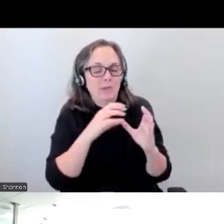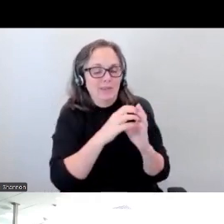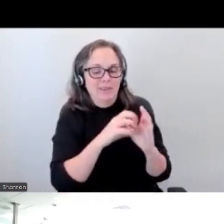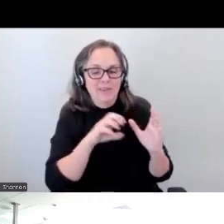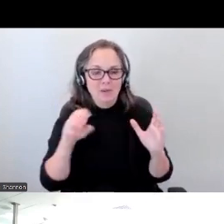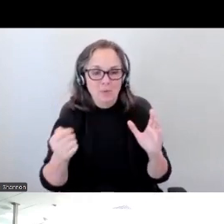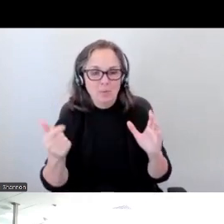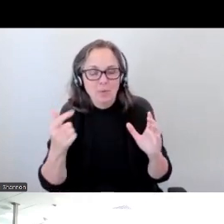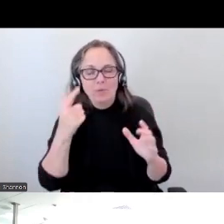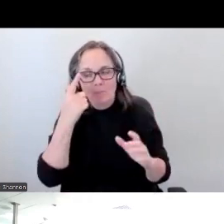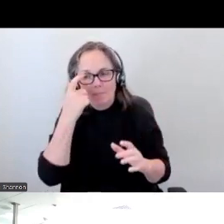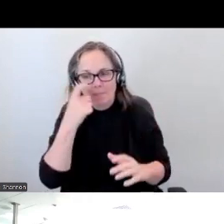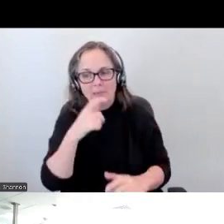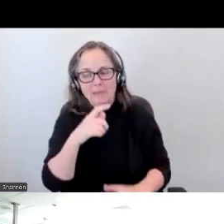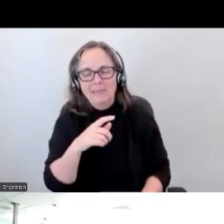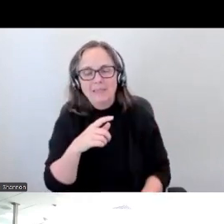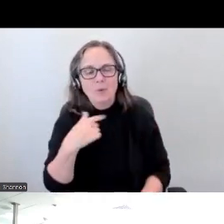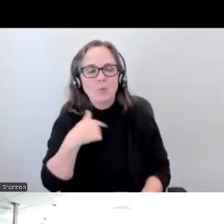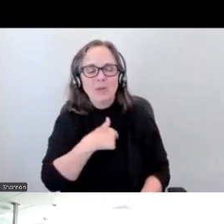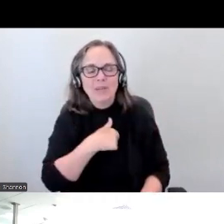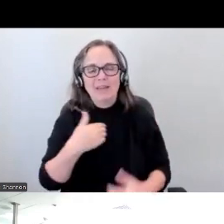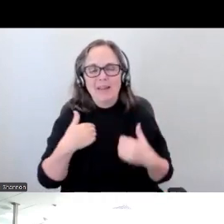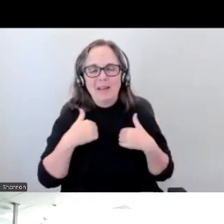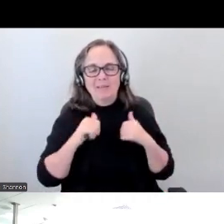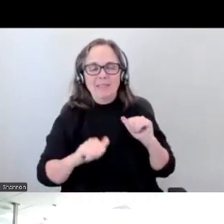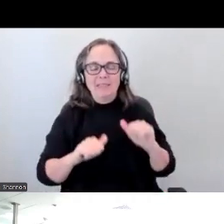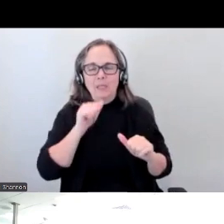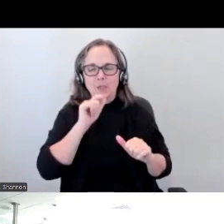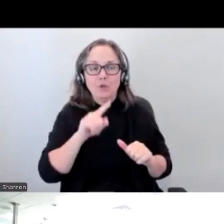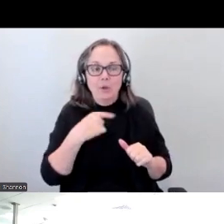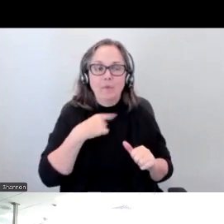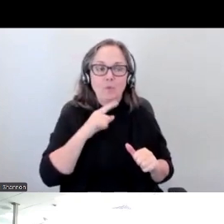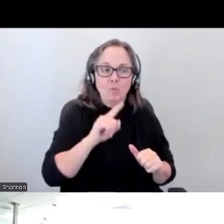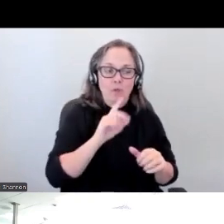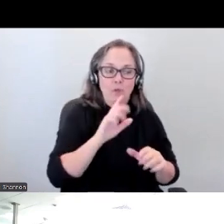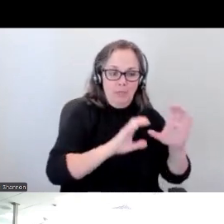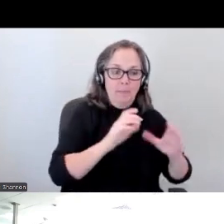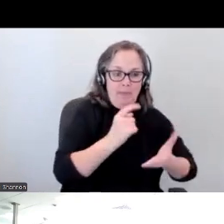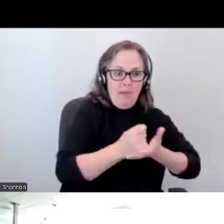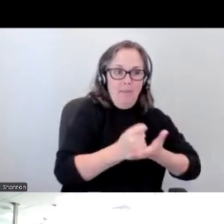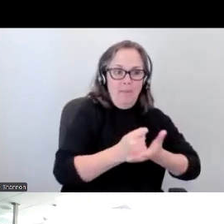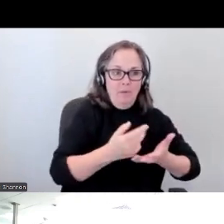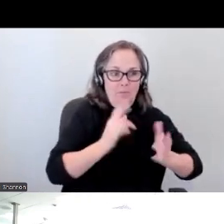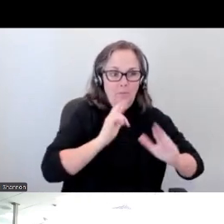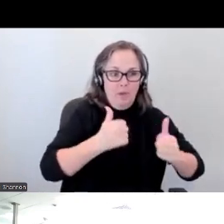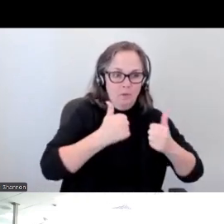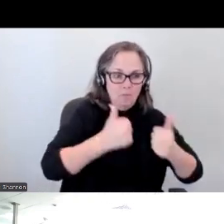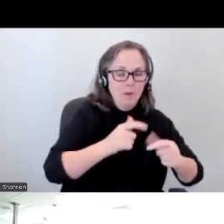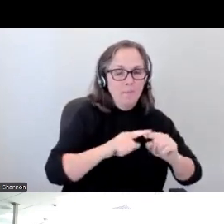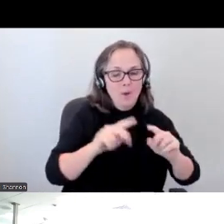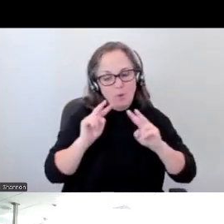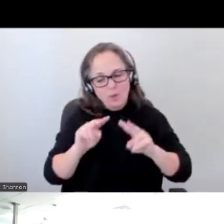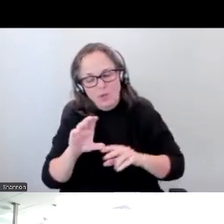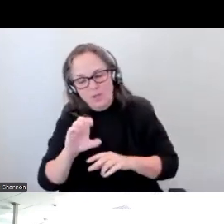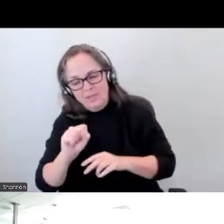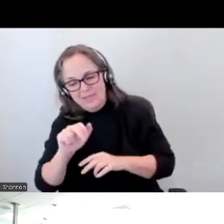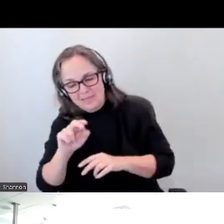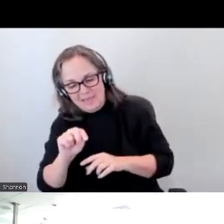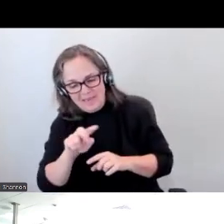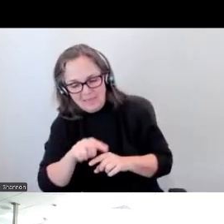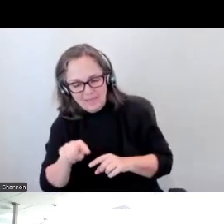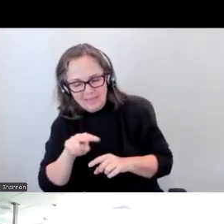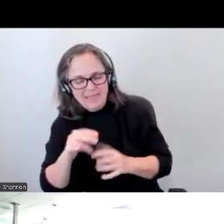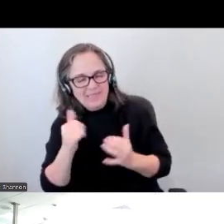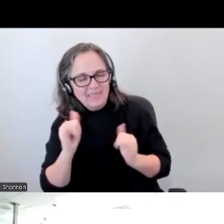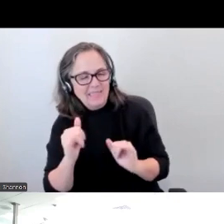there's diagnostic uncertainty, meaning you've had a great response to your treatment, but when we look at your scans, there's